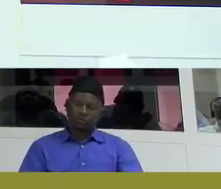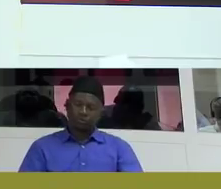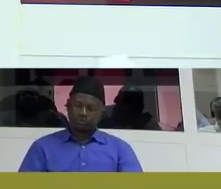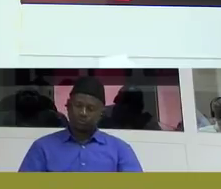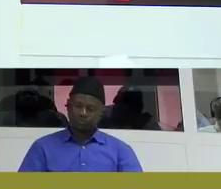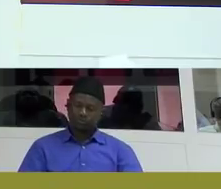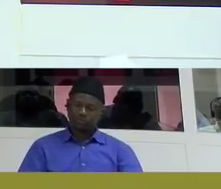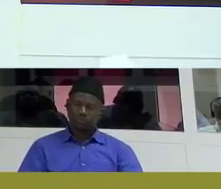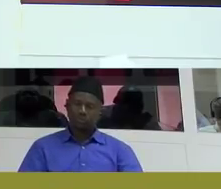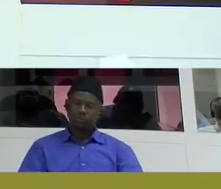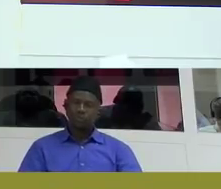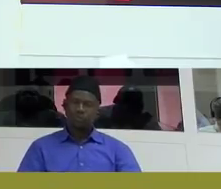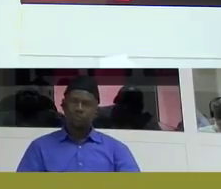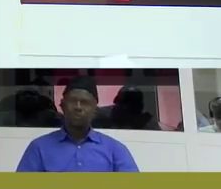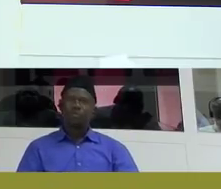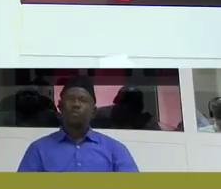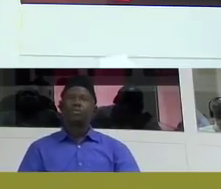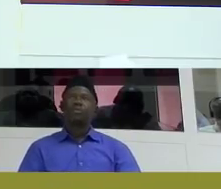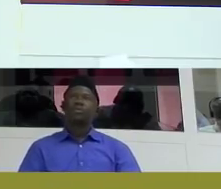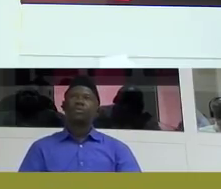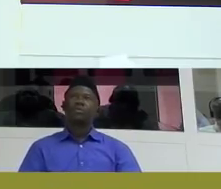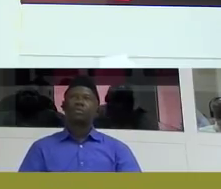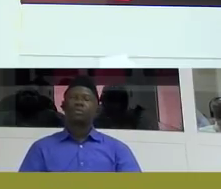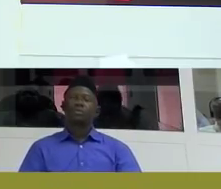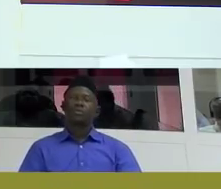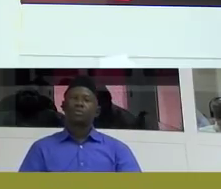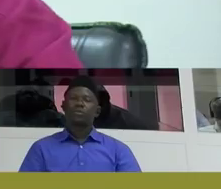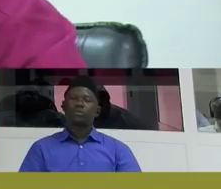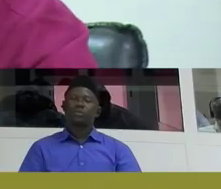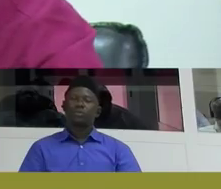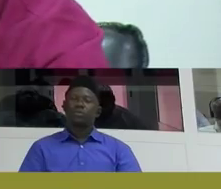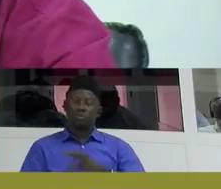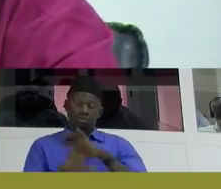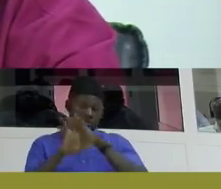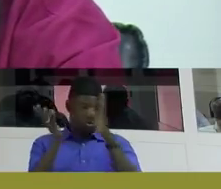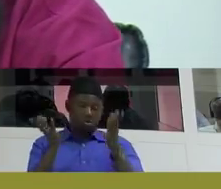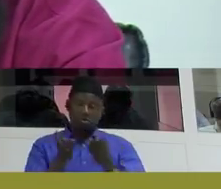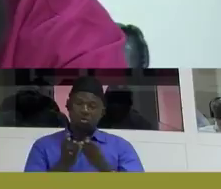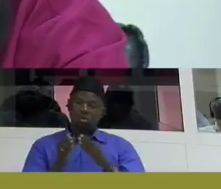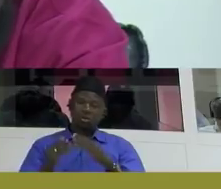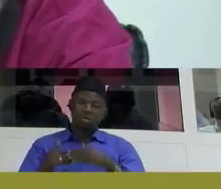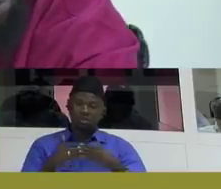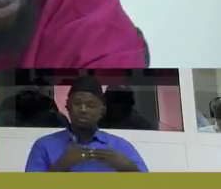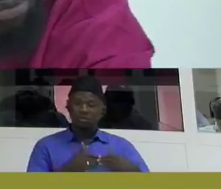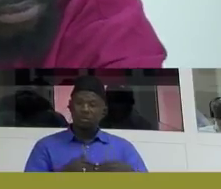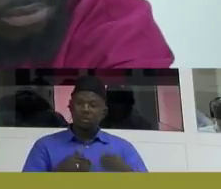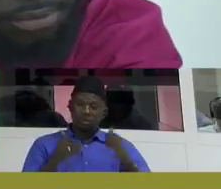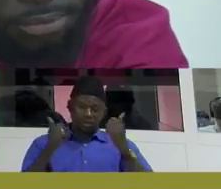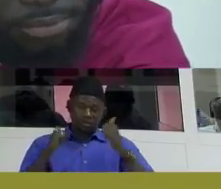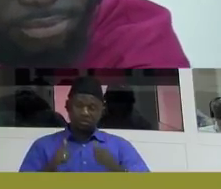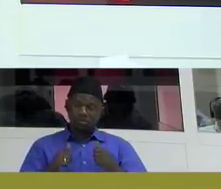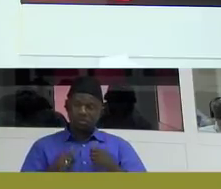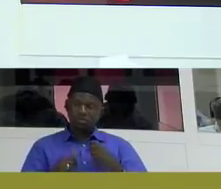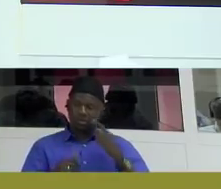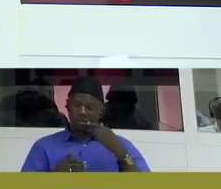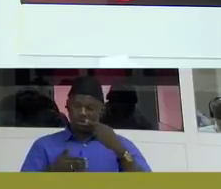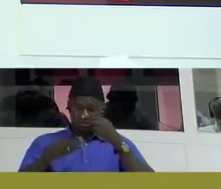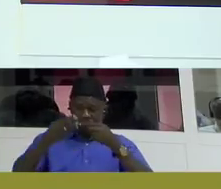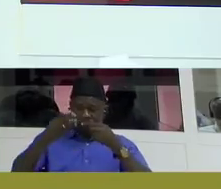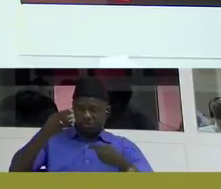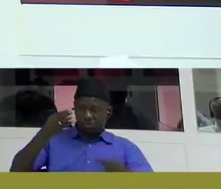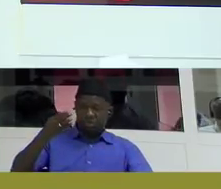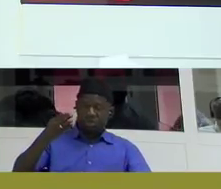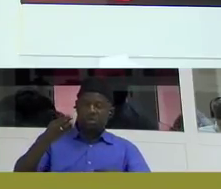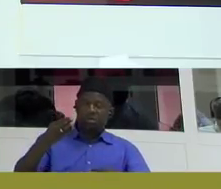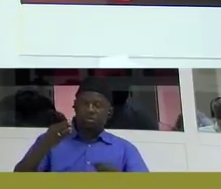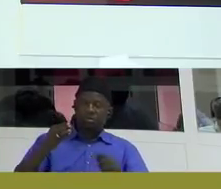all events that occurred in sequence pointed at that. Not only